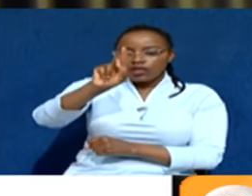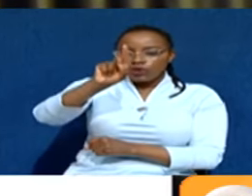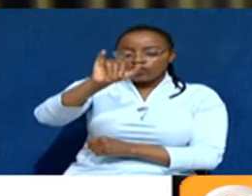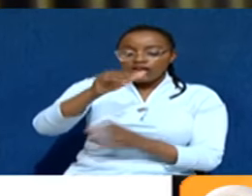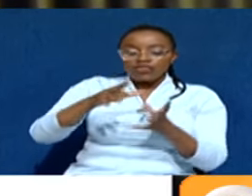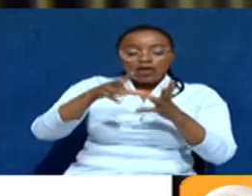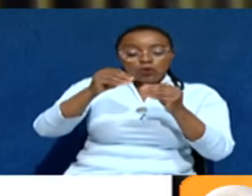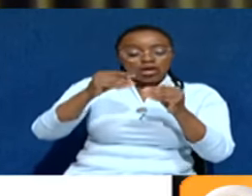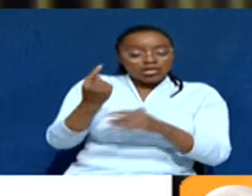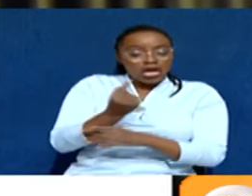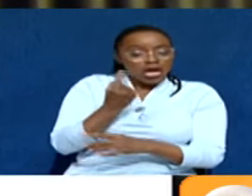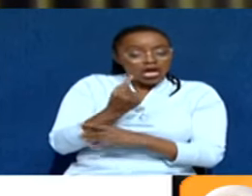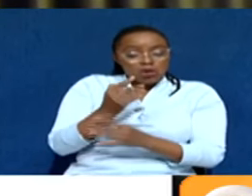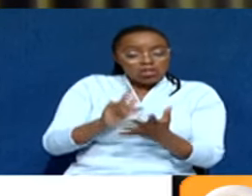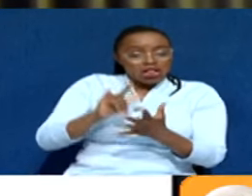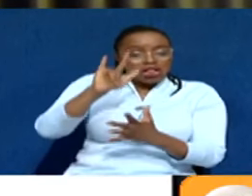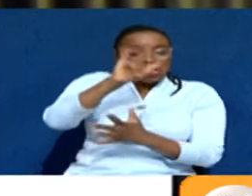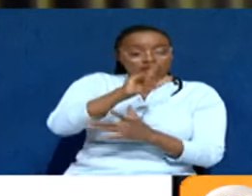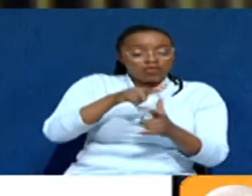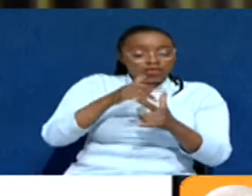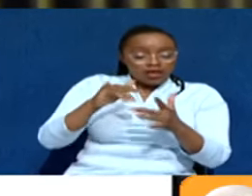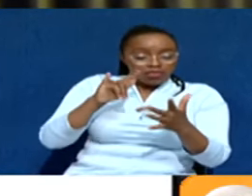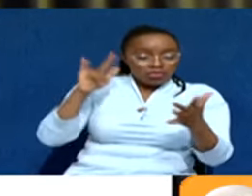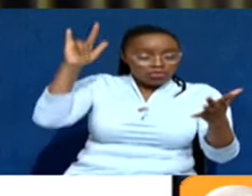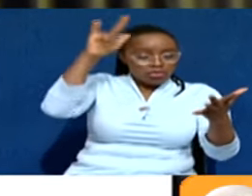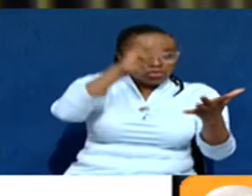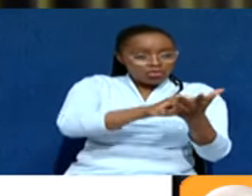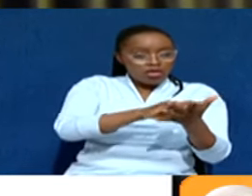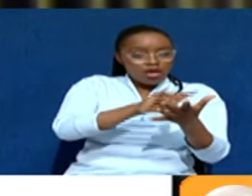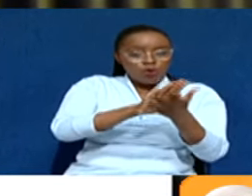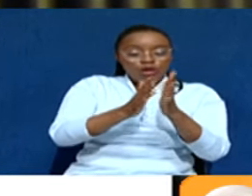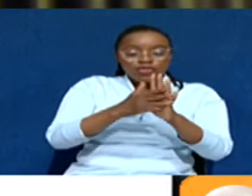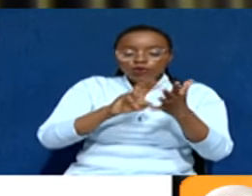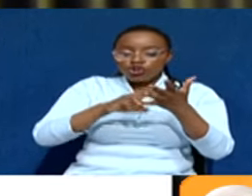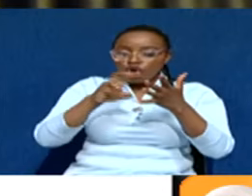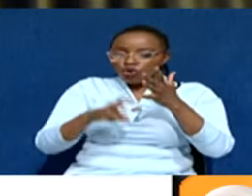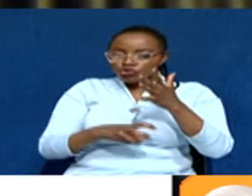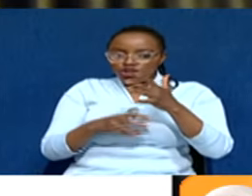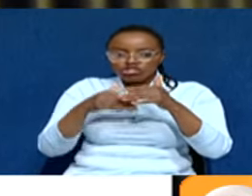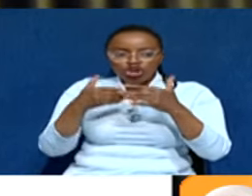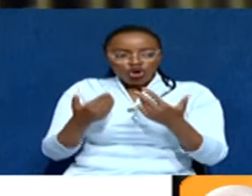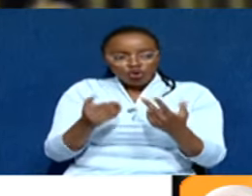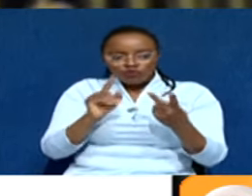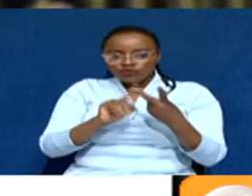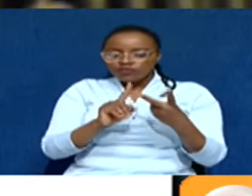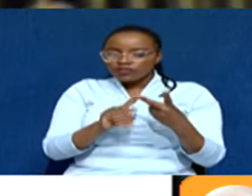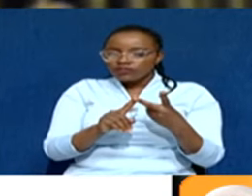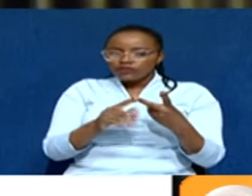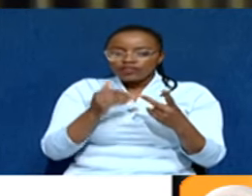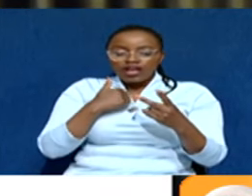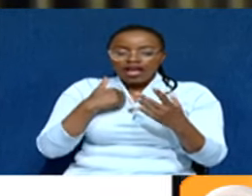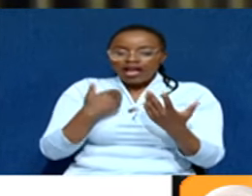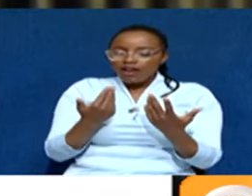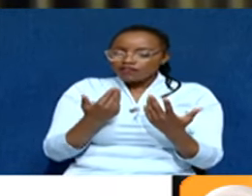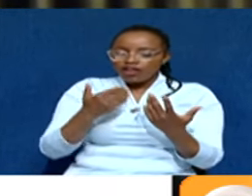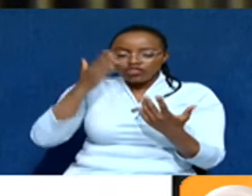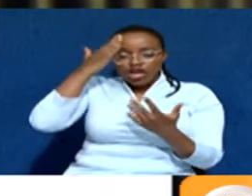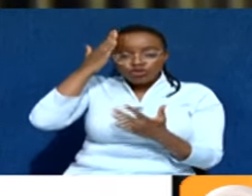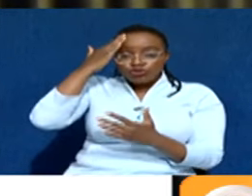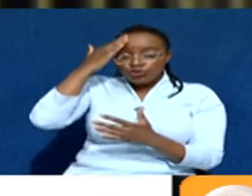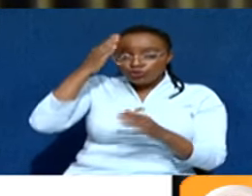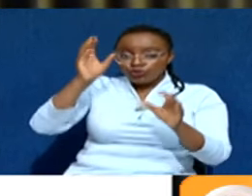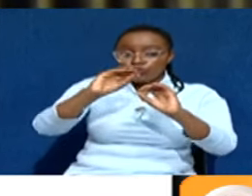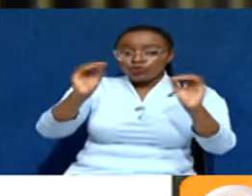went on their own and eventually arrived there without contracts or even familiarity with